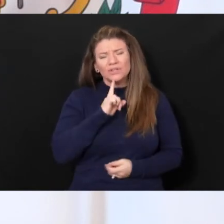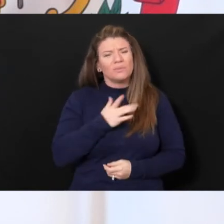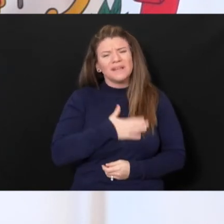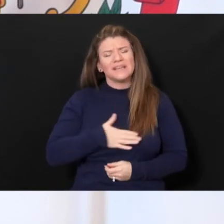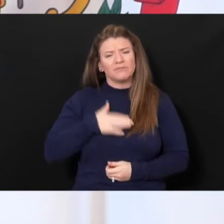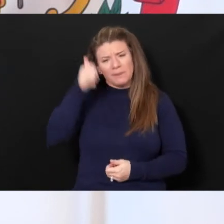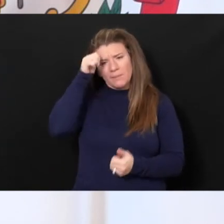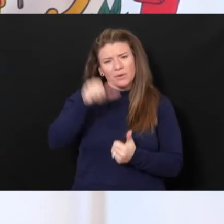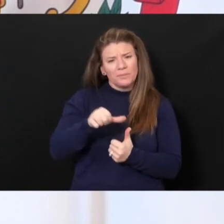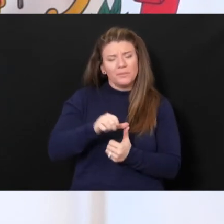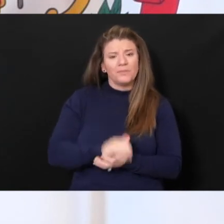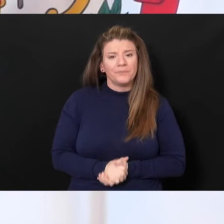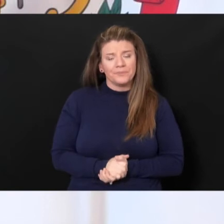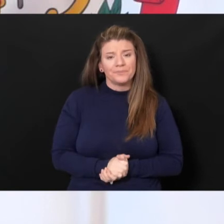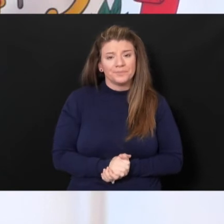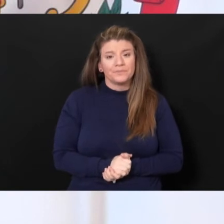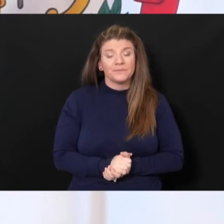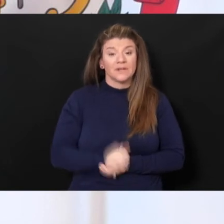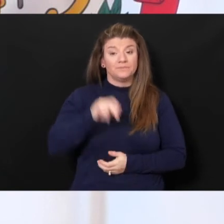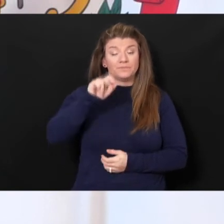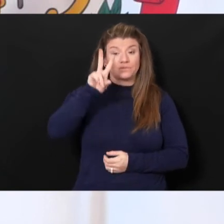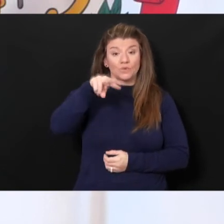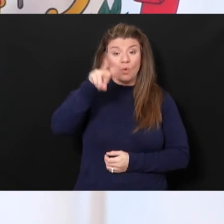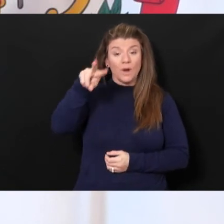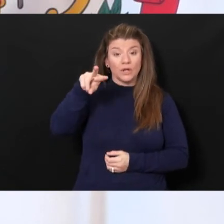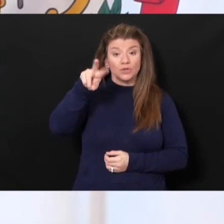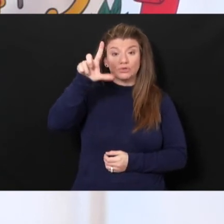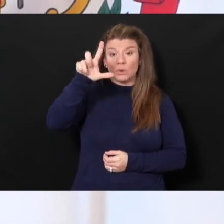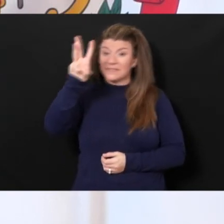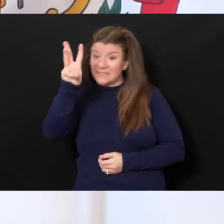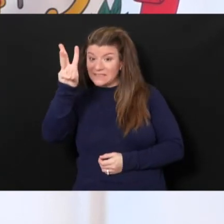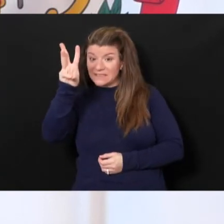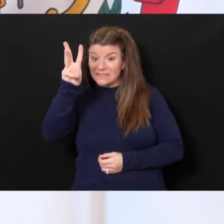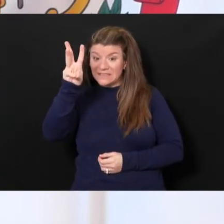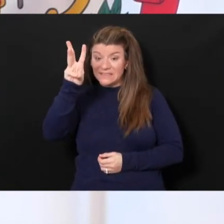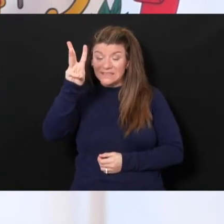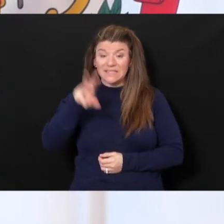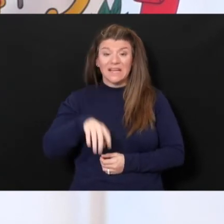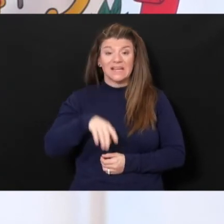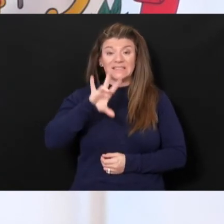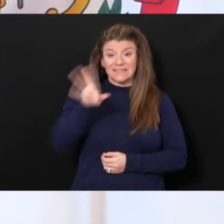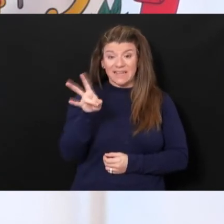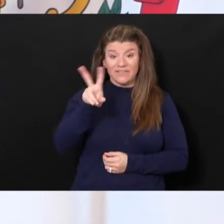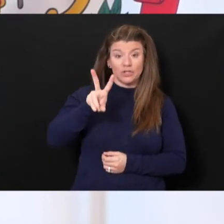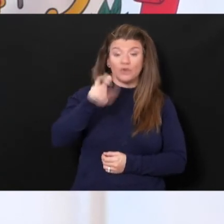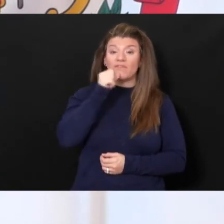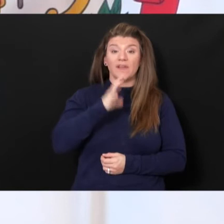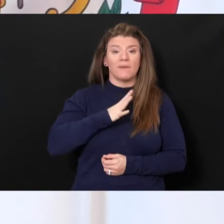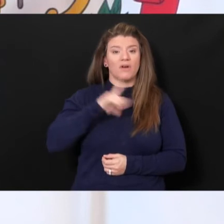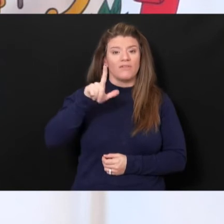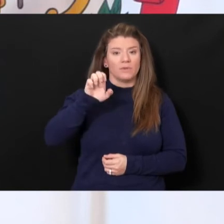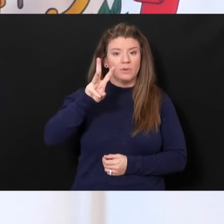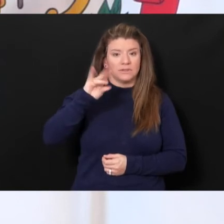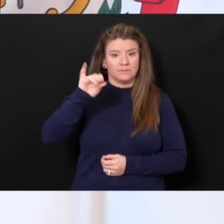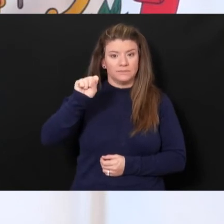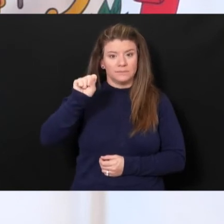them. The 2,226th death in West Virginia is a 72-year-old female from Lewis